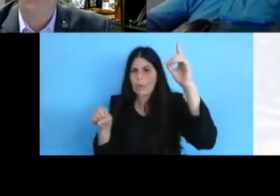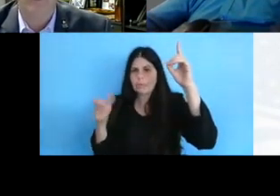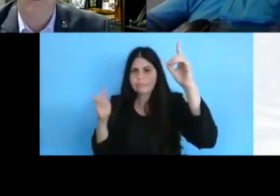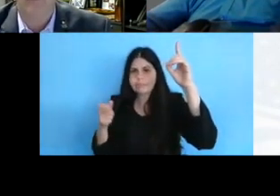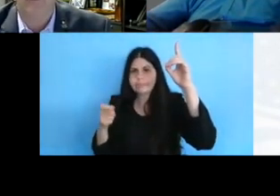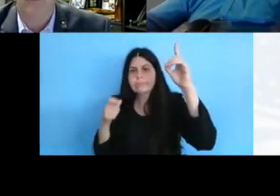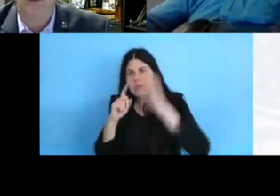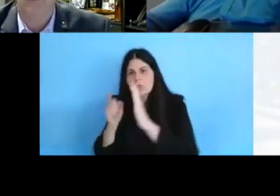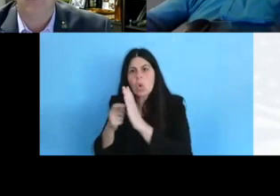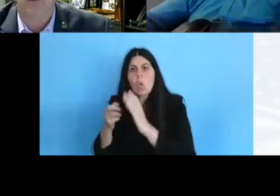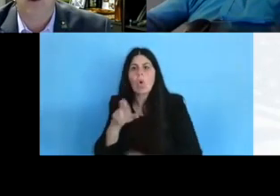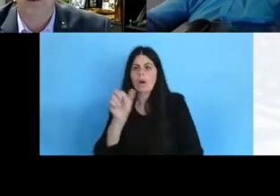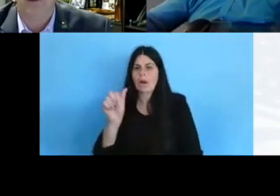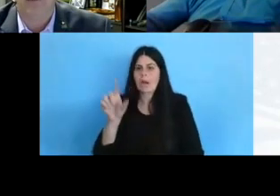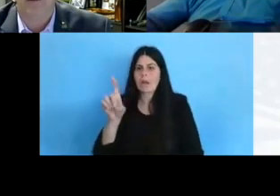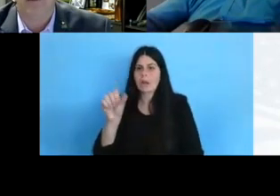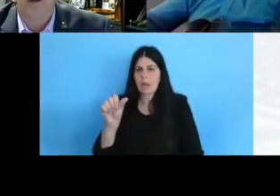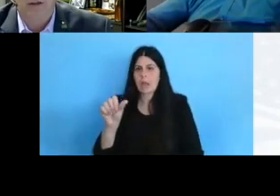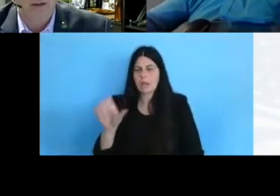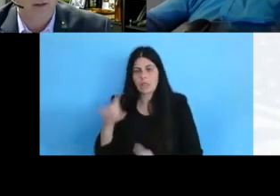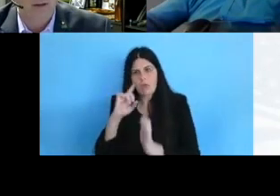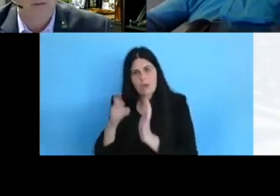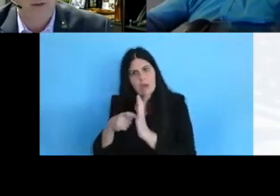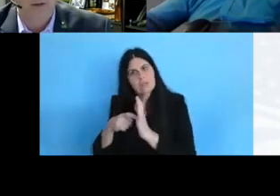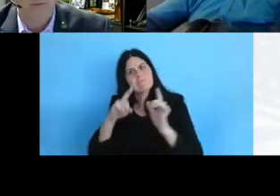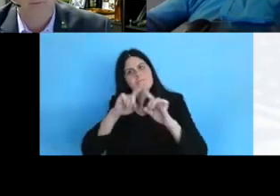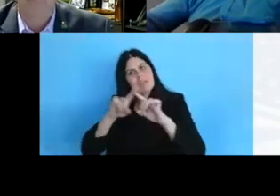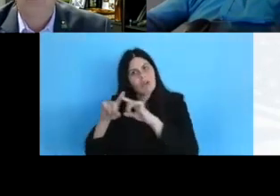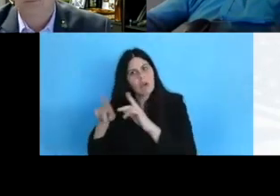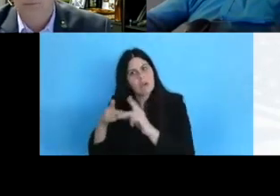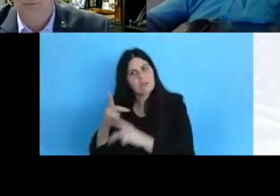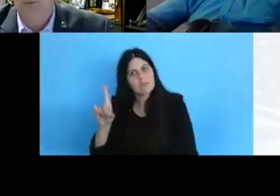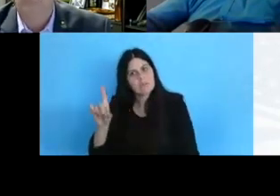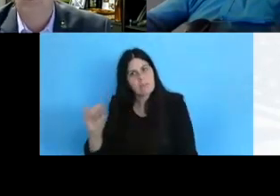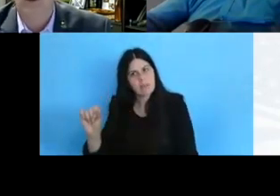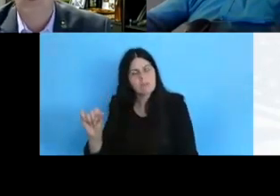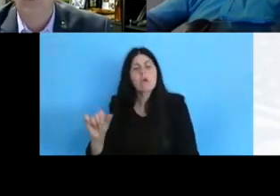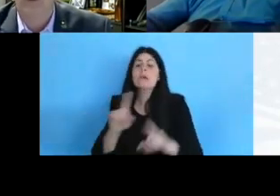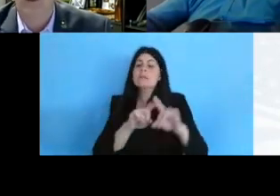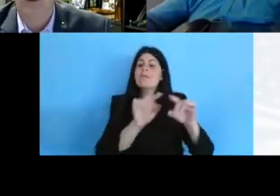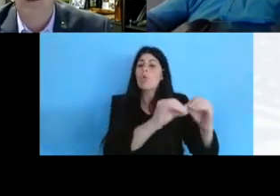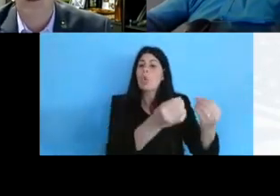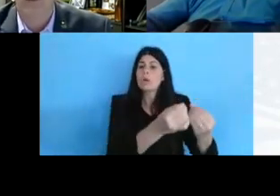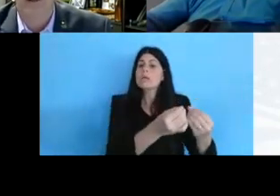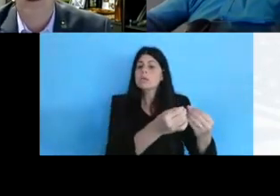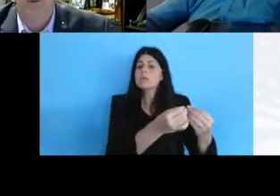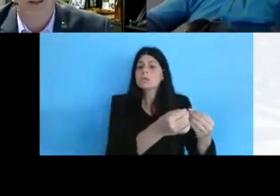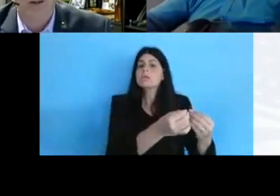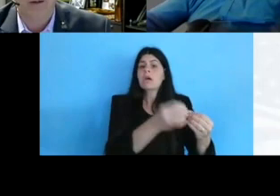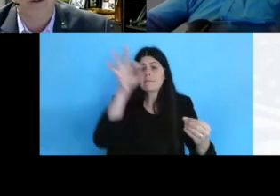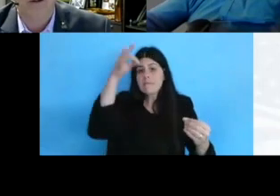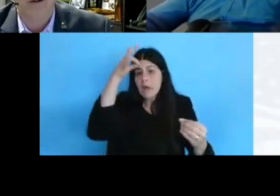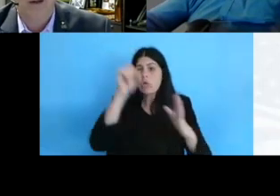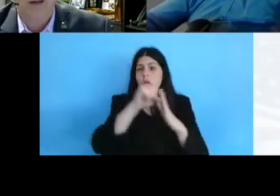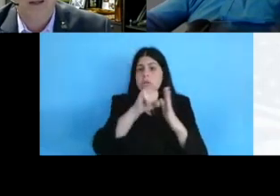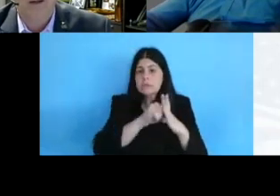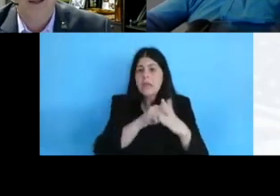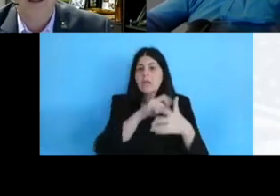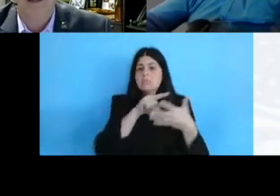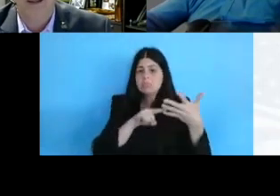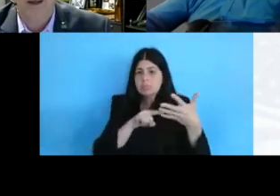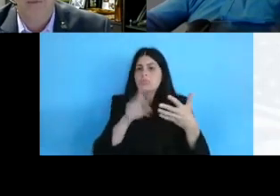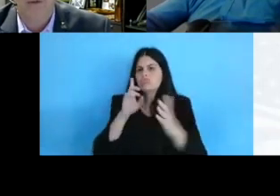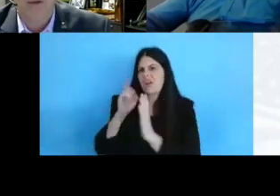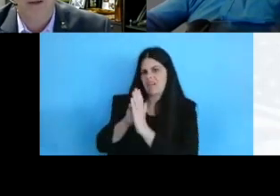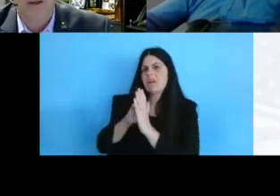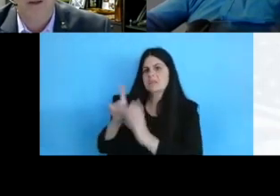through ADA. So there's a lot of different organizations and a lot of going to the federal and to the state that recognize. And at